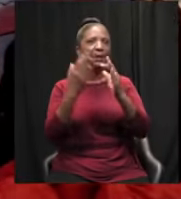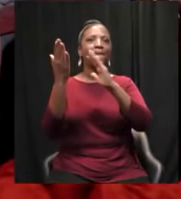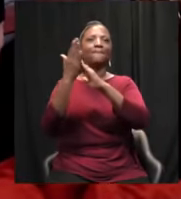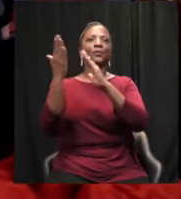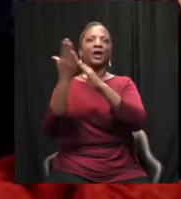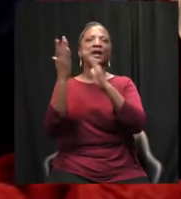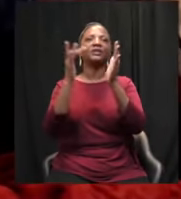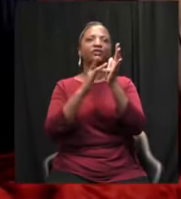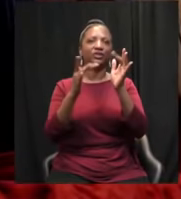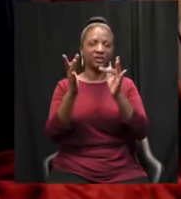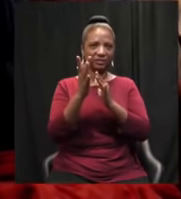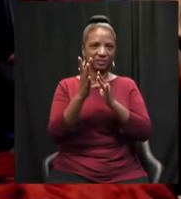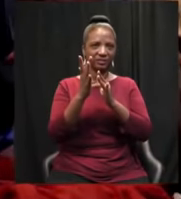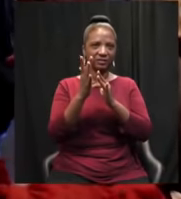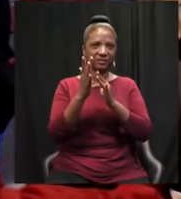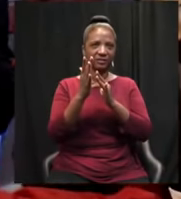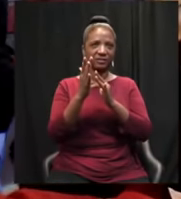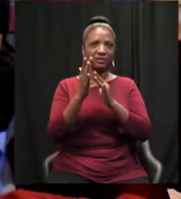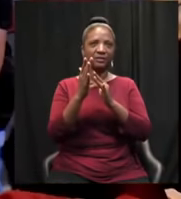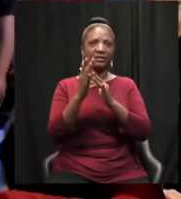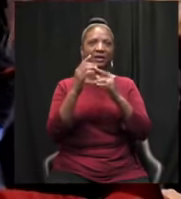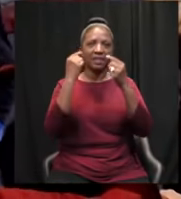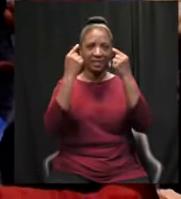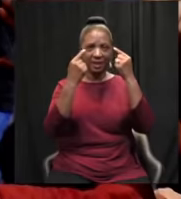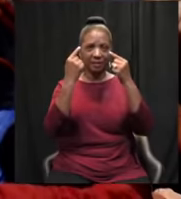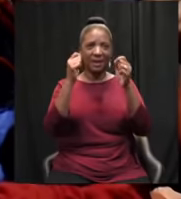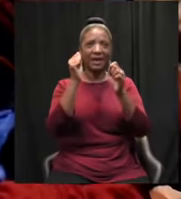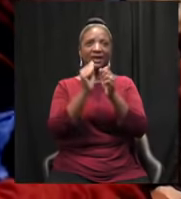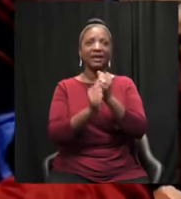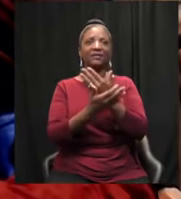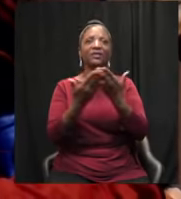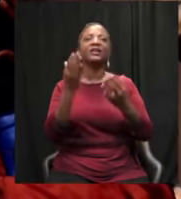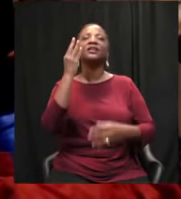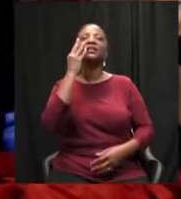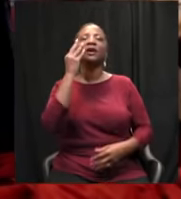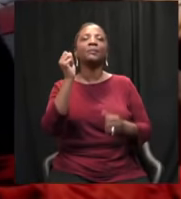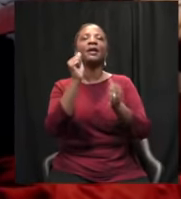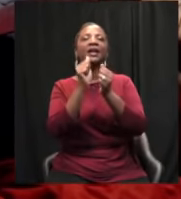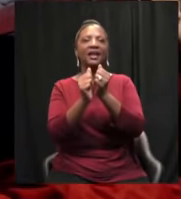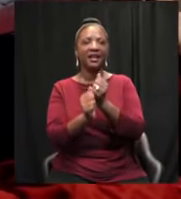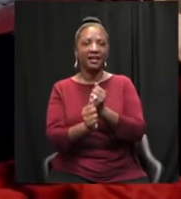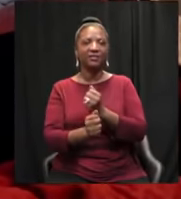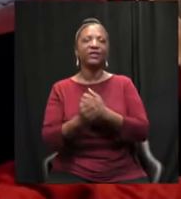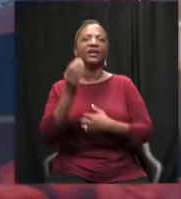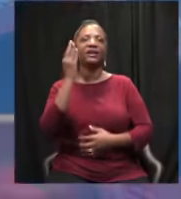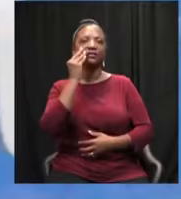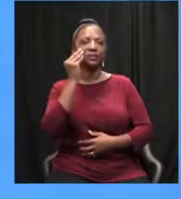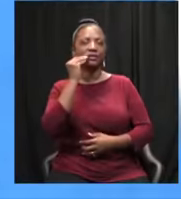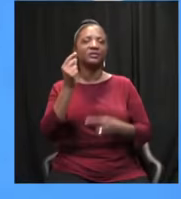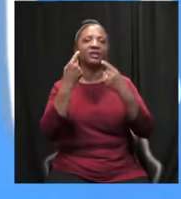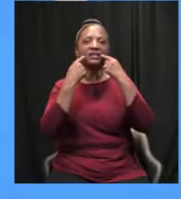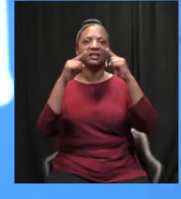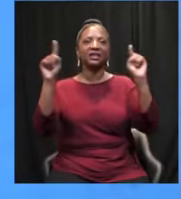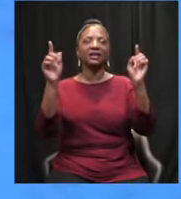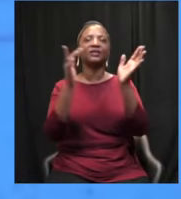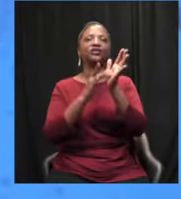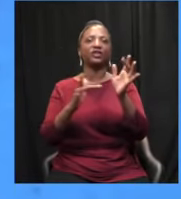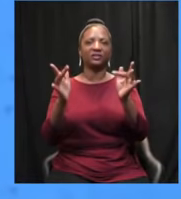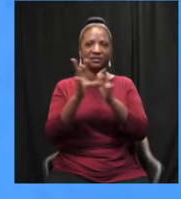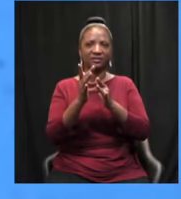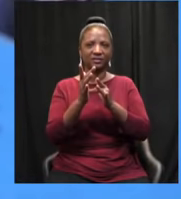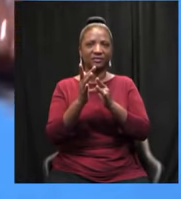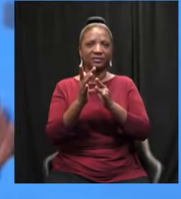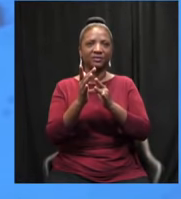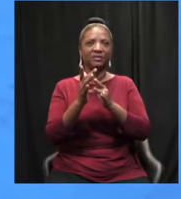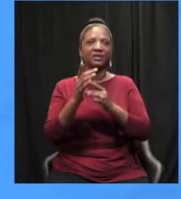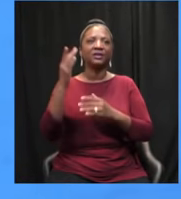facing, just begin to thank Jesus and begin to call his name. And I believe when you call his name, he'll show